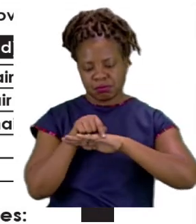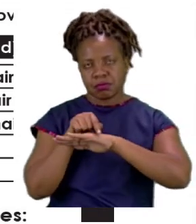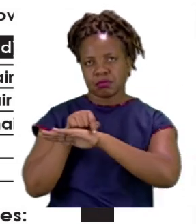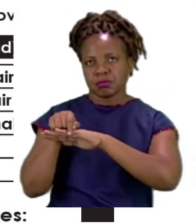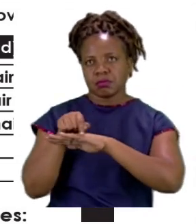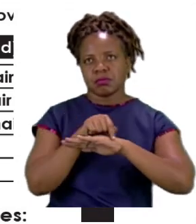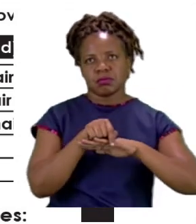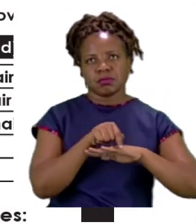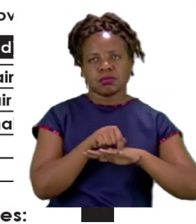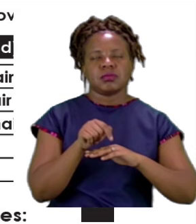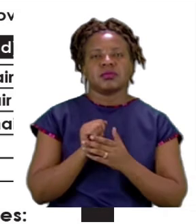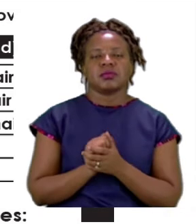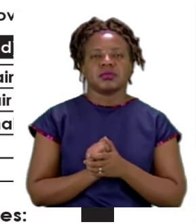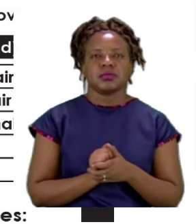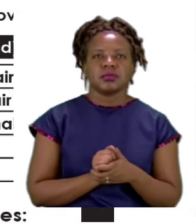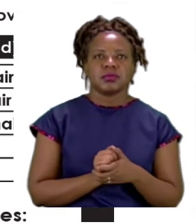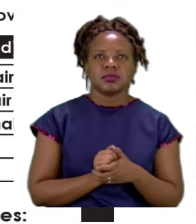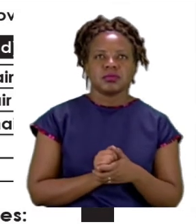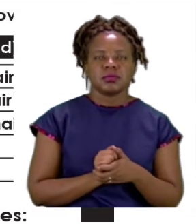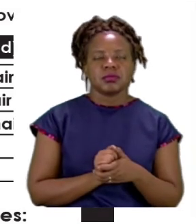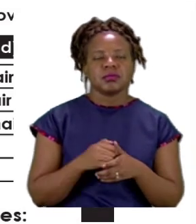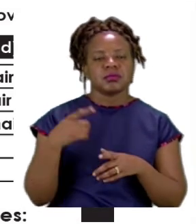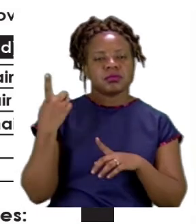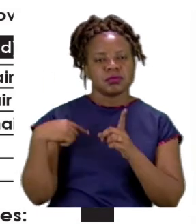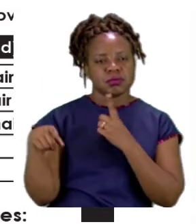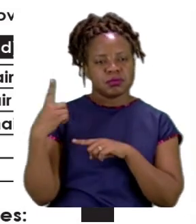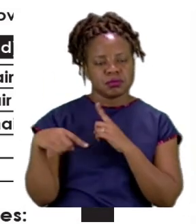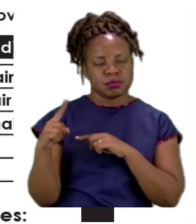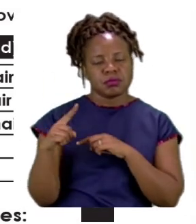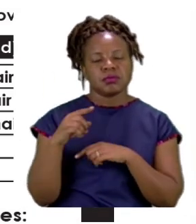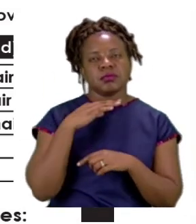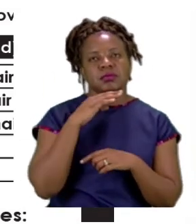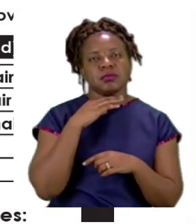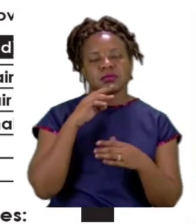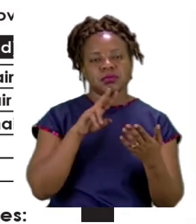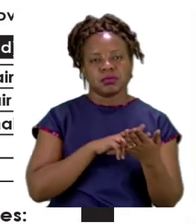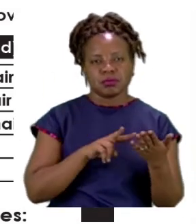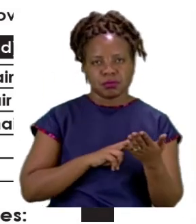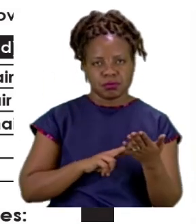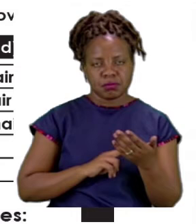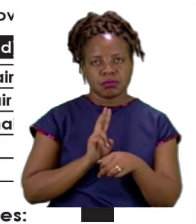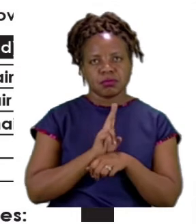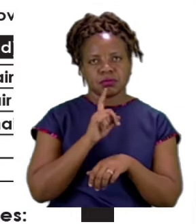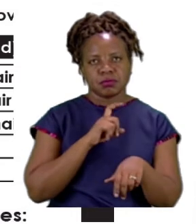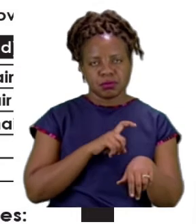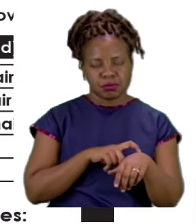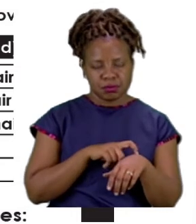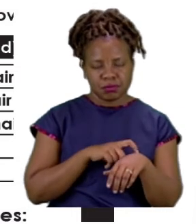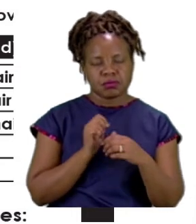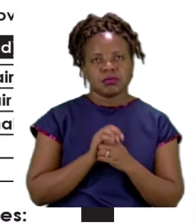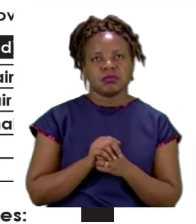So, I am going to read the story a second time. So so that you can find your